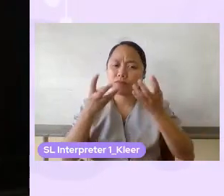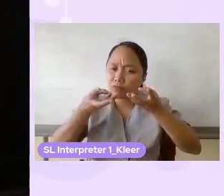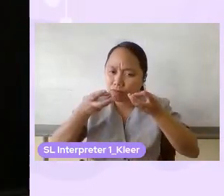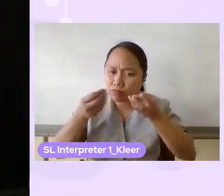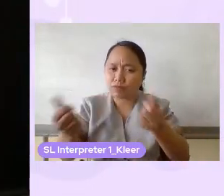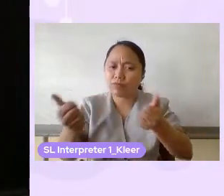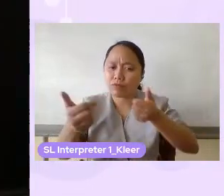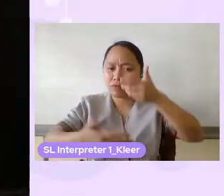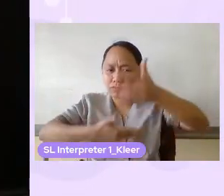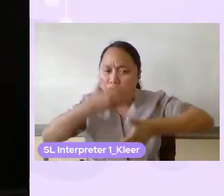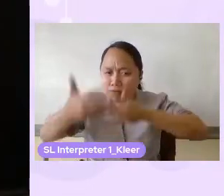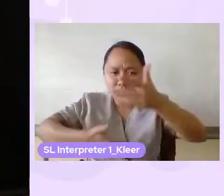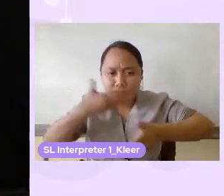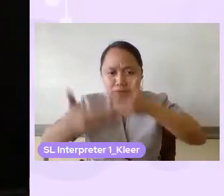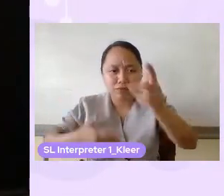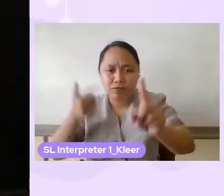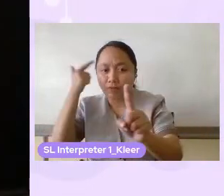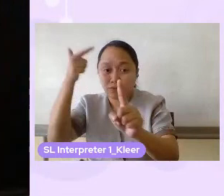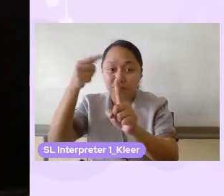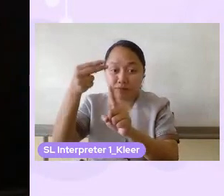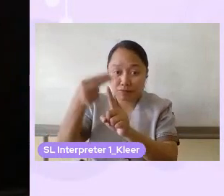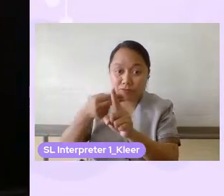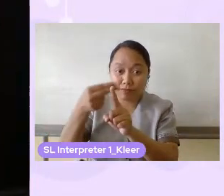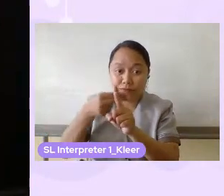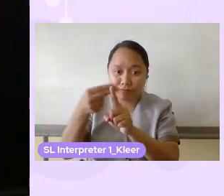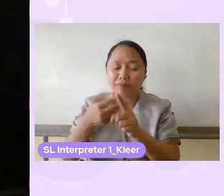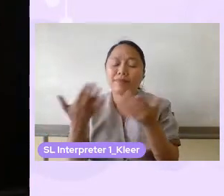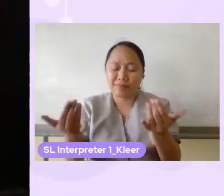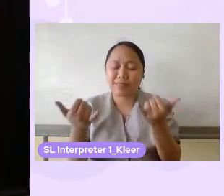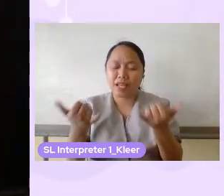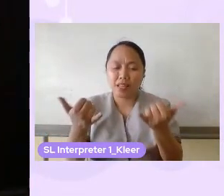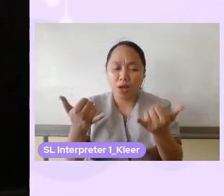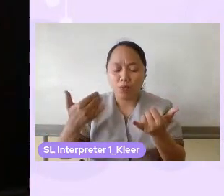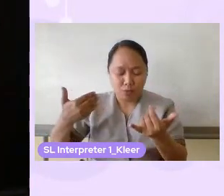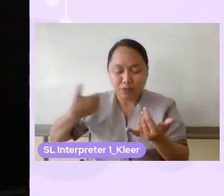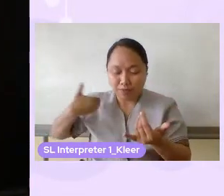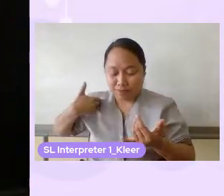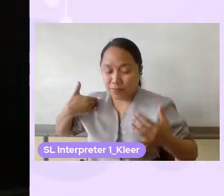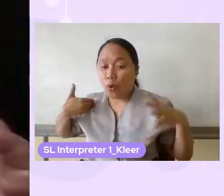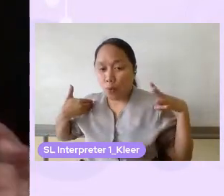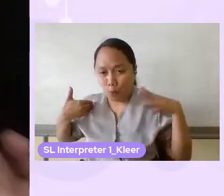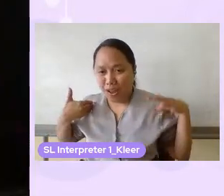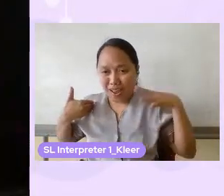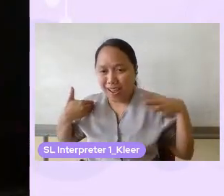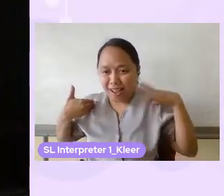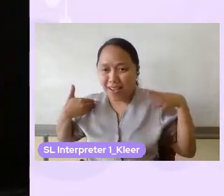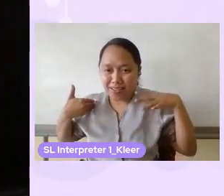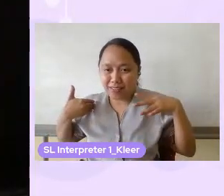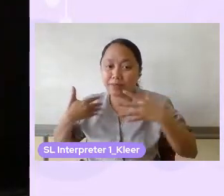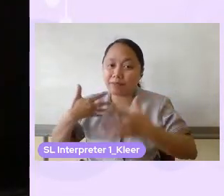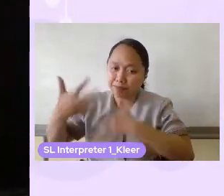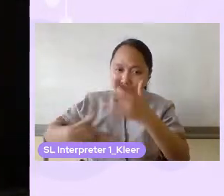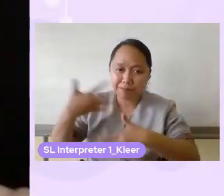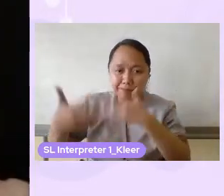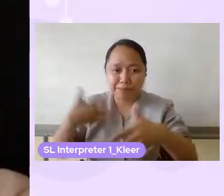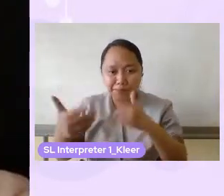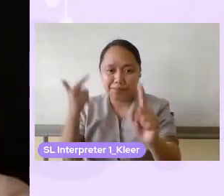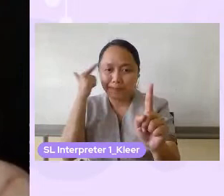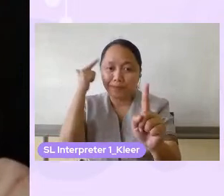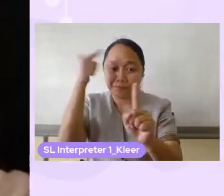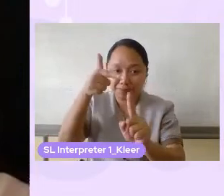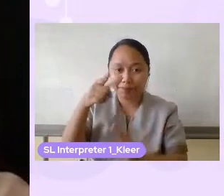have started in November, but yun lang muna, in a nutshell, ang essence ng DIWA,